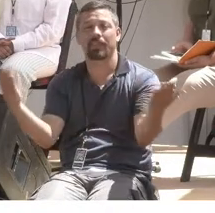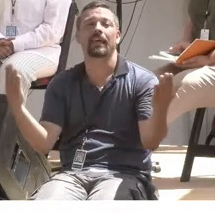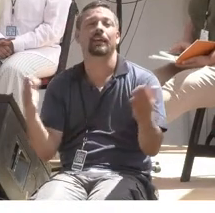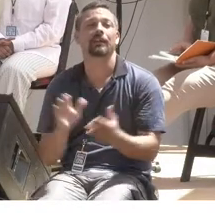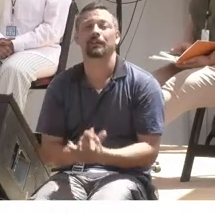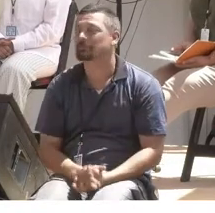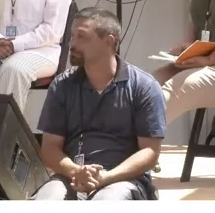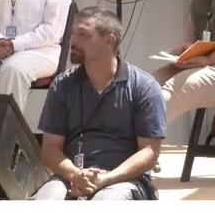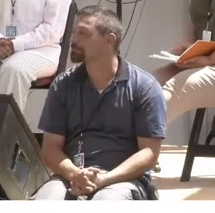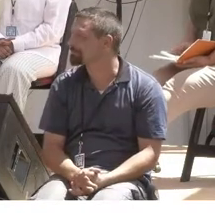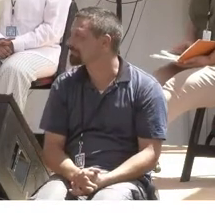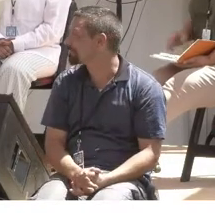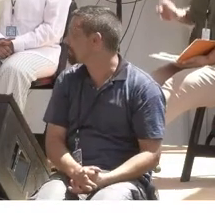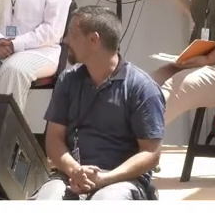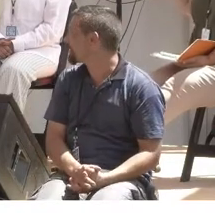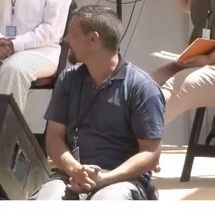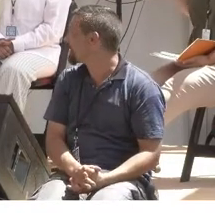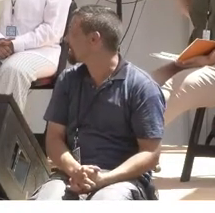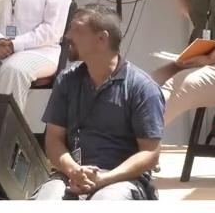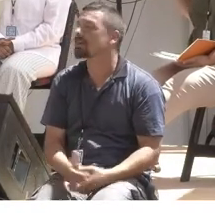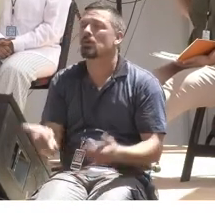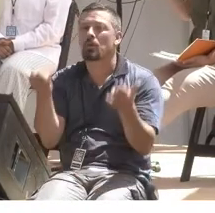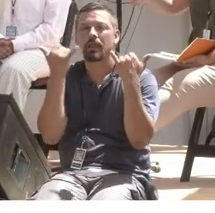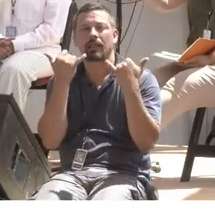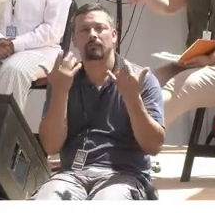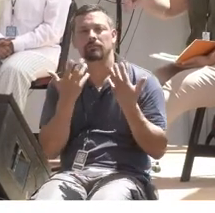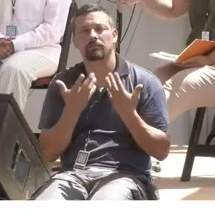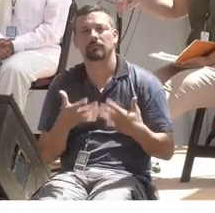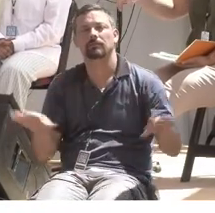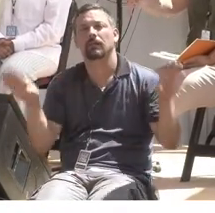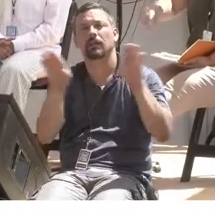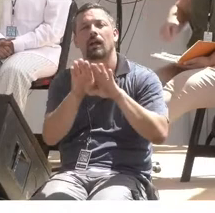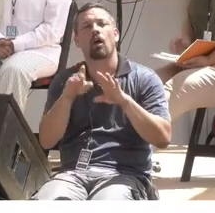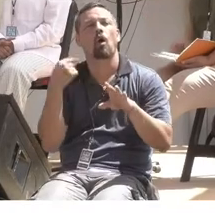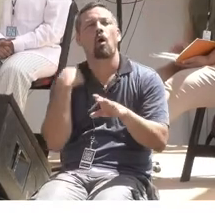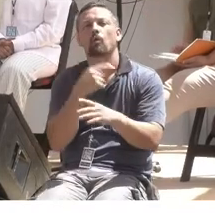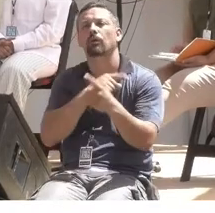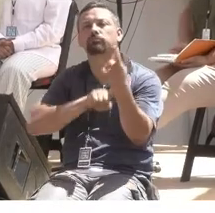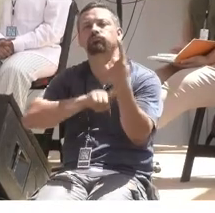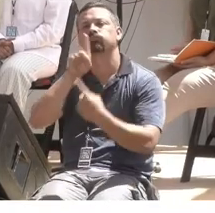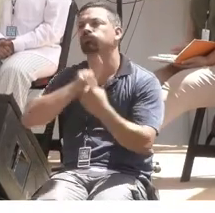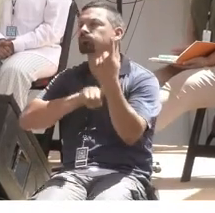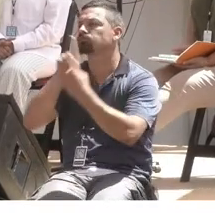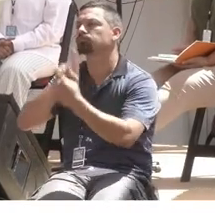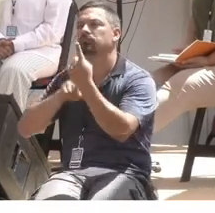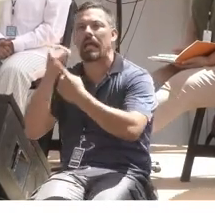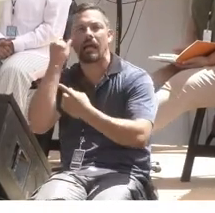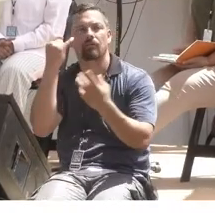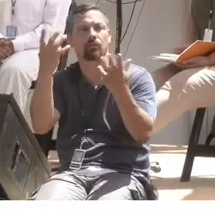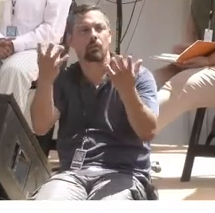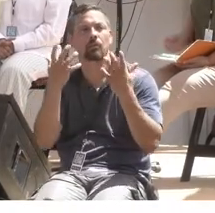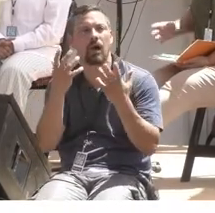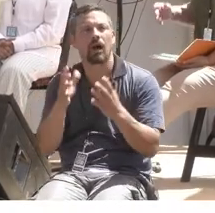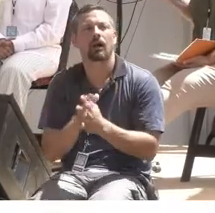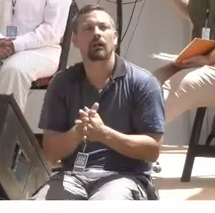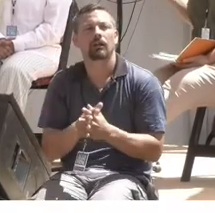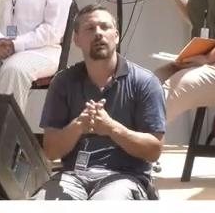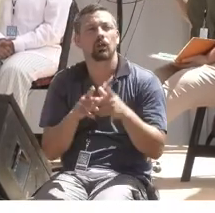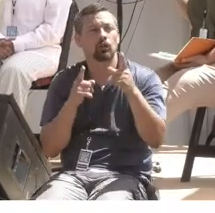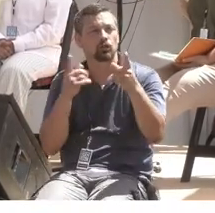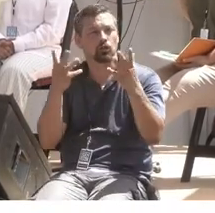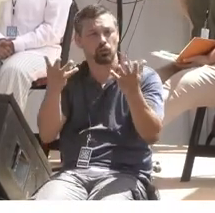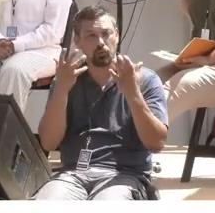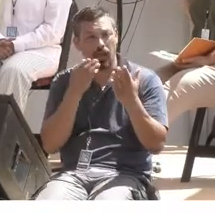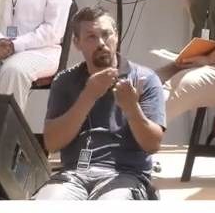Anything? All right. Don't worry. We're going to get off this stage, come down there, and we can have a lovely chat with you. If you would like